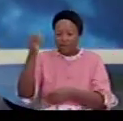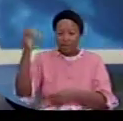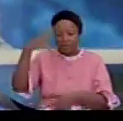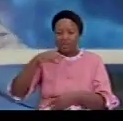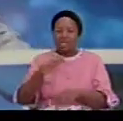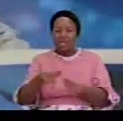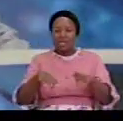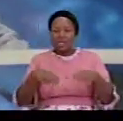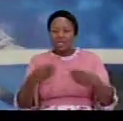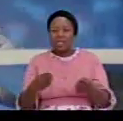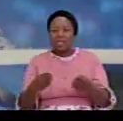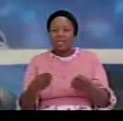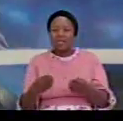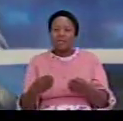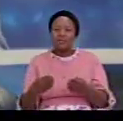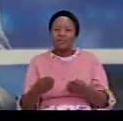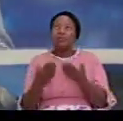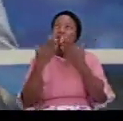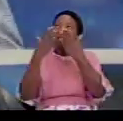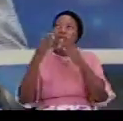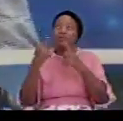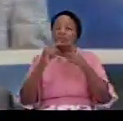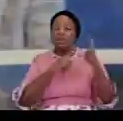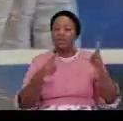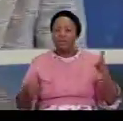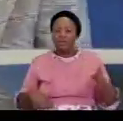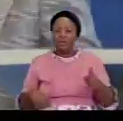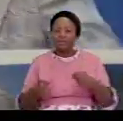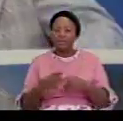rendering thanks unto the Lord,